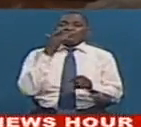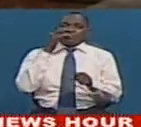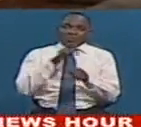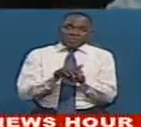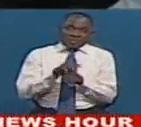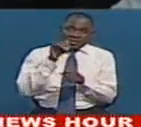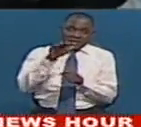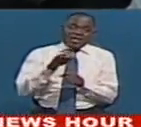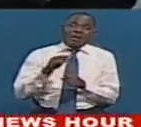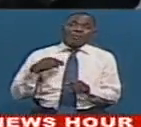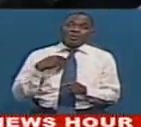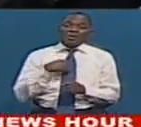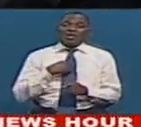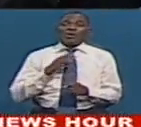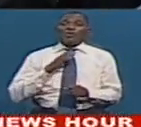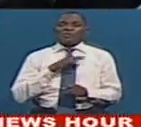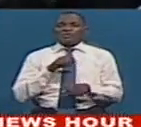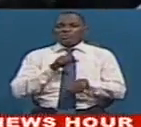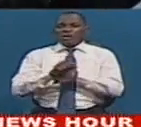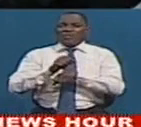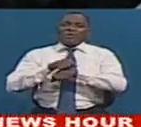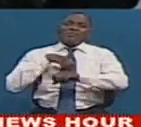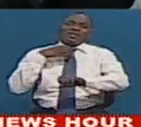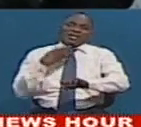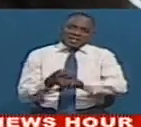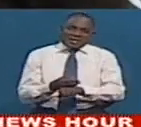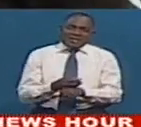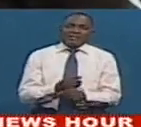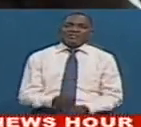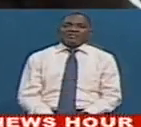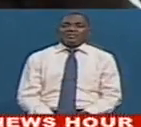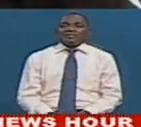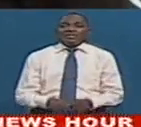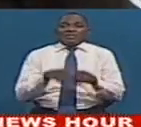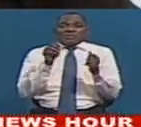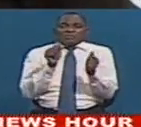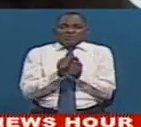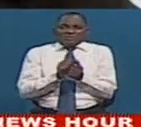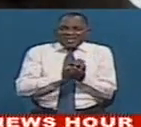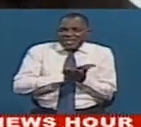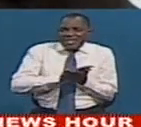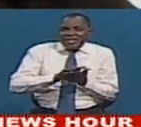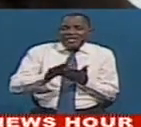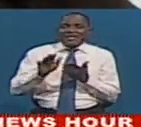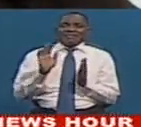assurance that members of the council would perform their duties diligently. With diligence,